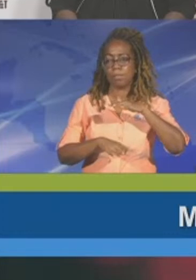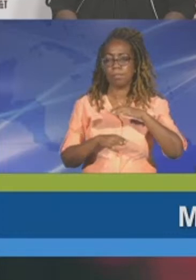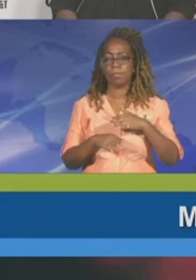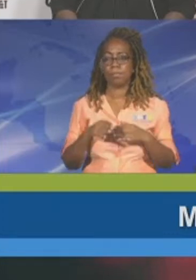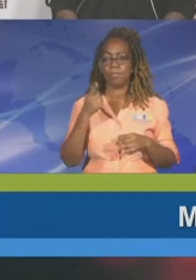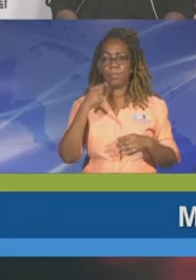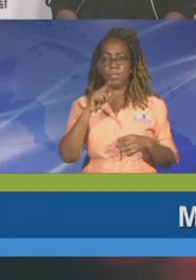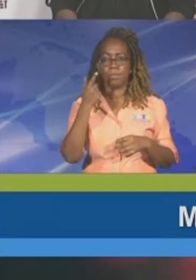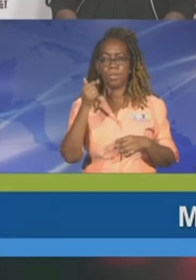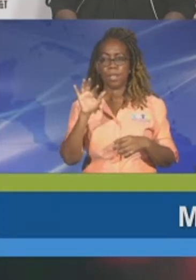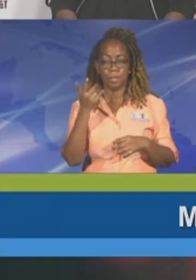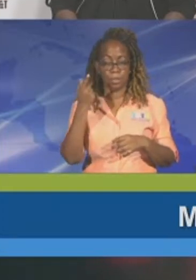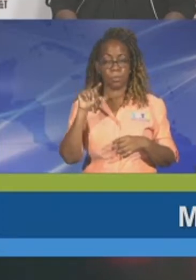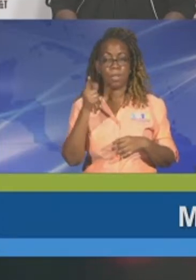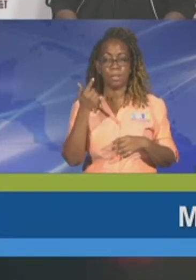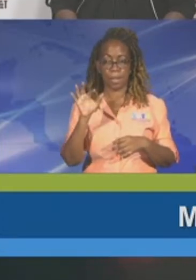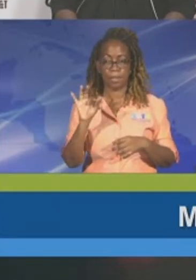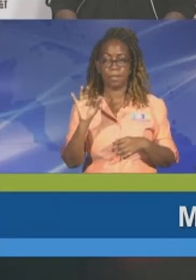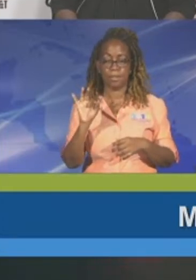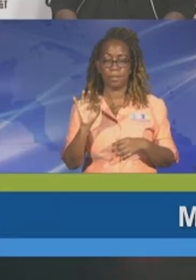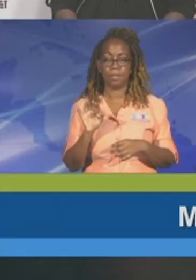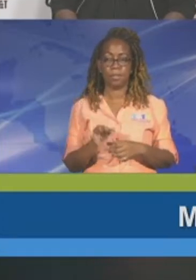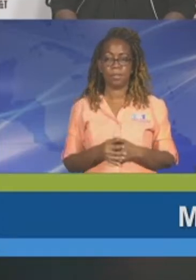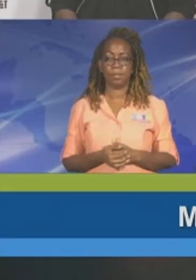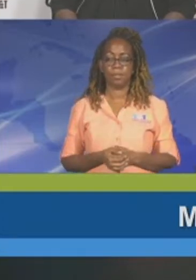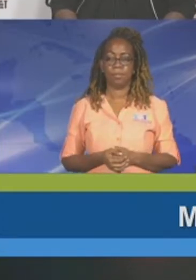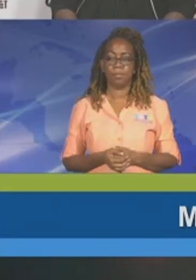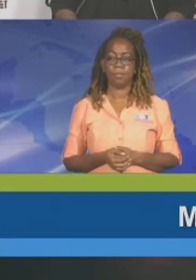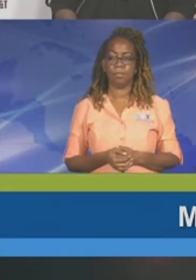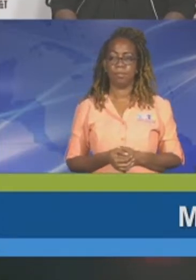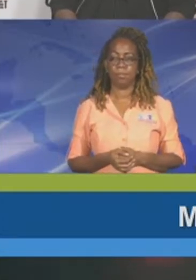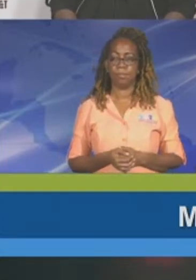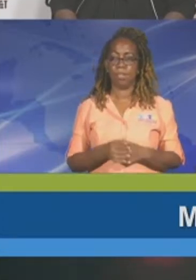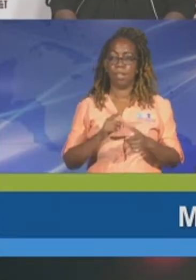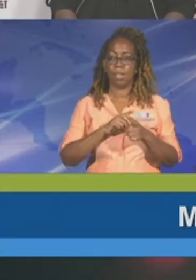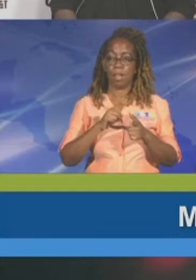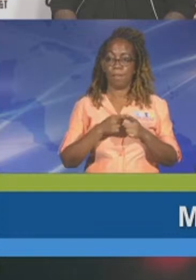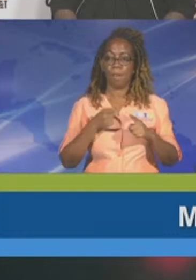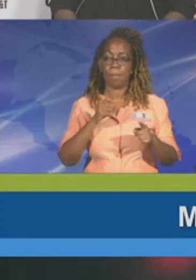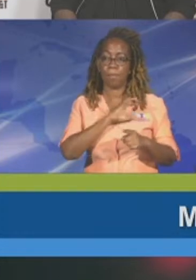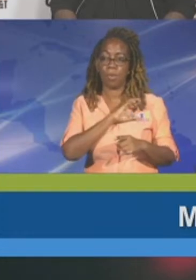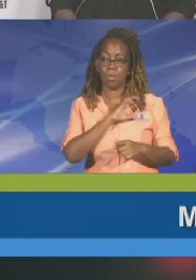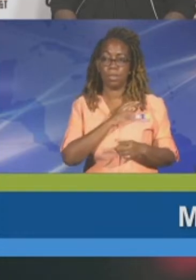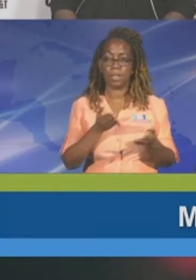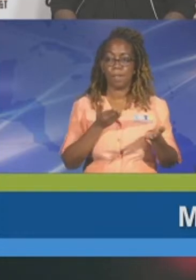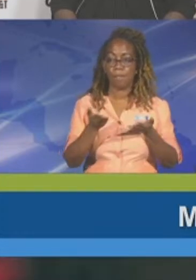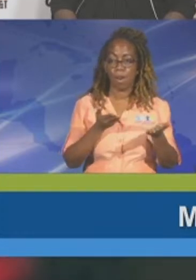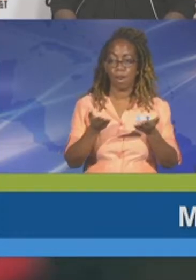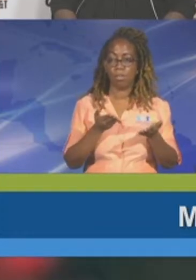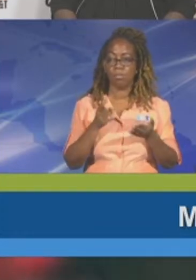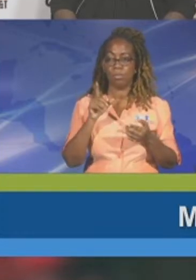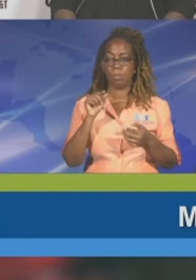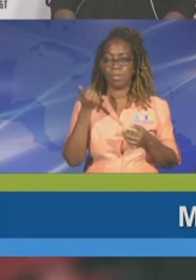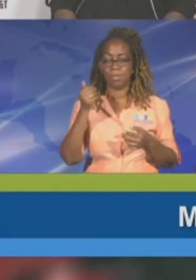I've provided you with some statistics from the Trinidad and Tobago Police Service for 2019 and then showing you 2020